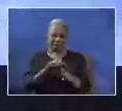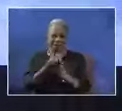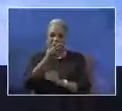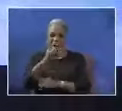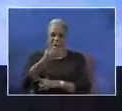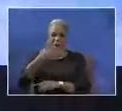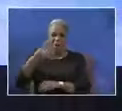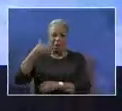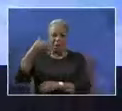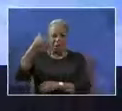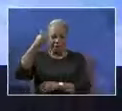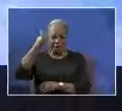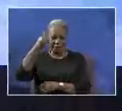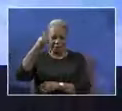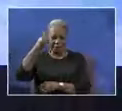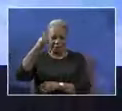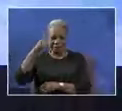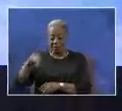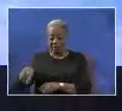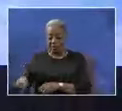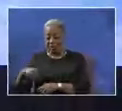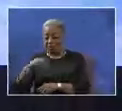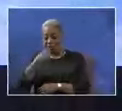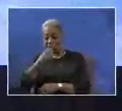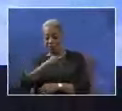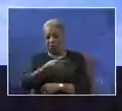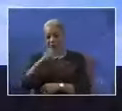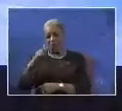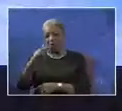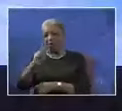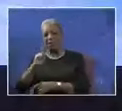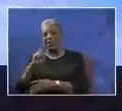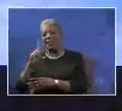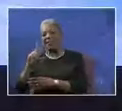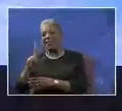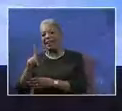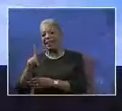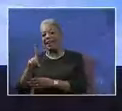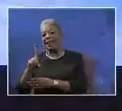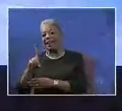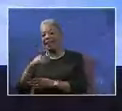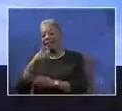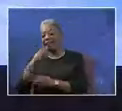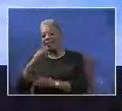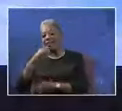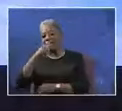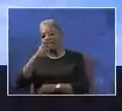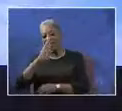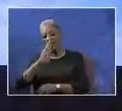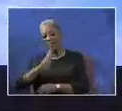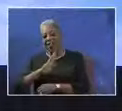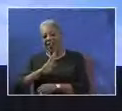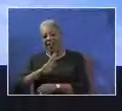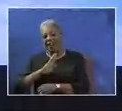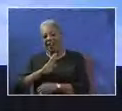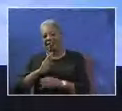David says to Gad, tell God that I want him to punish